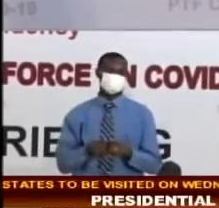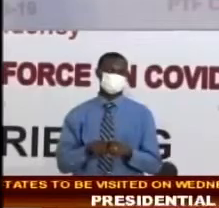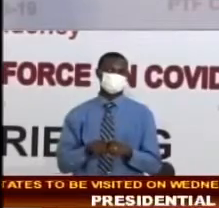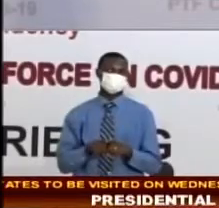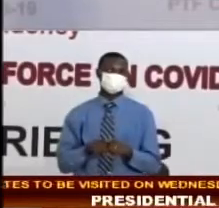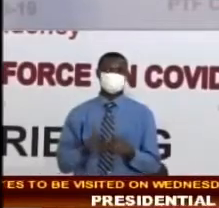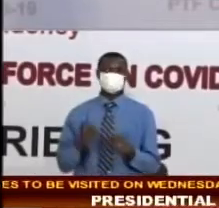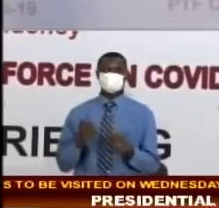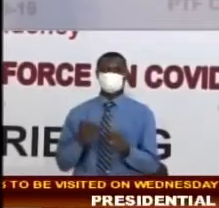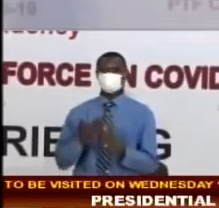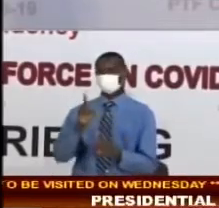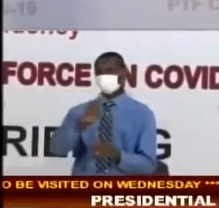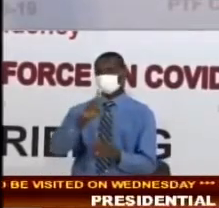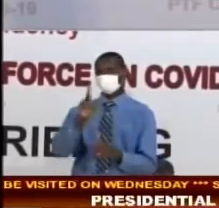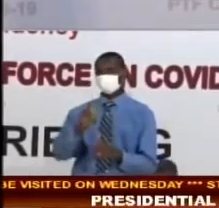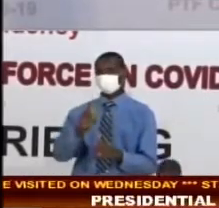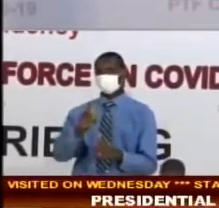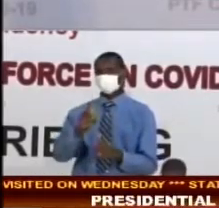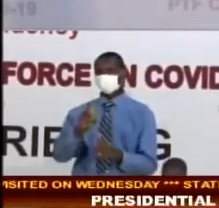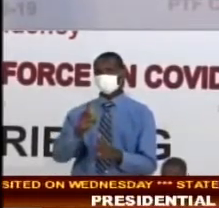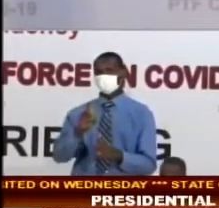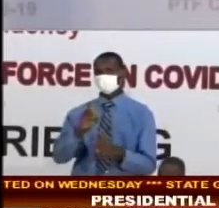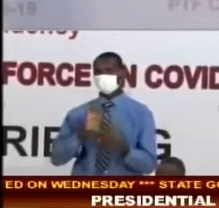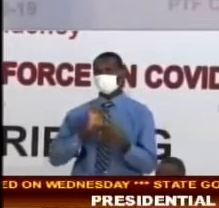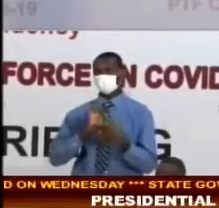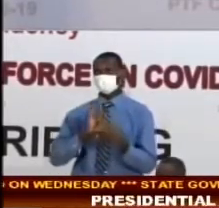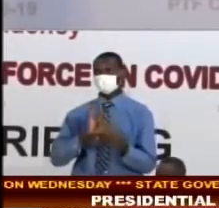the first question had to do with